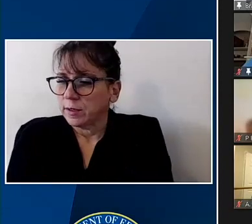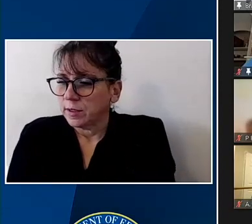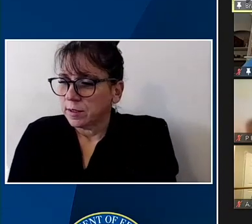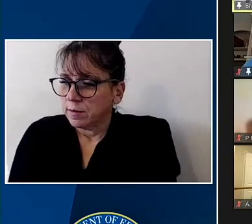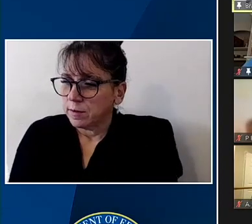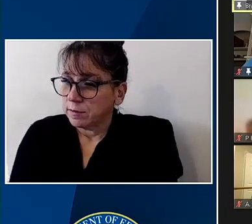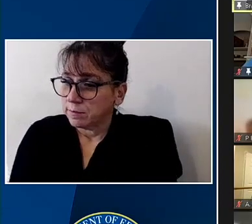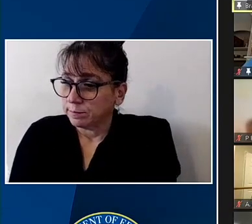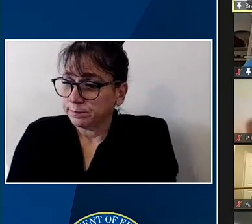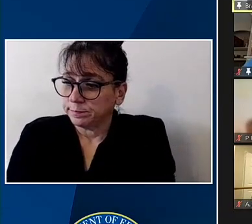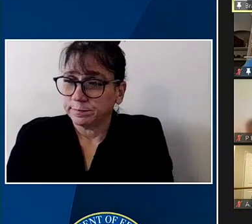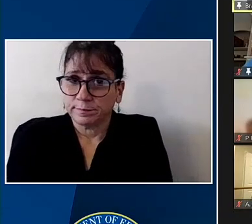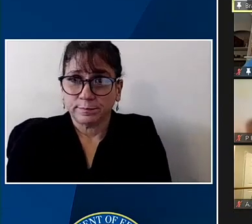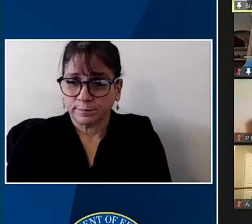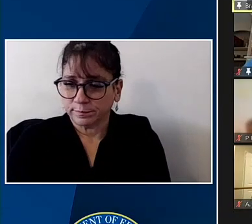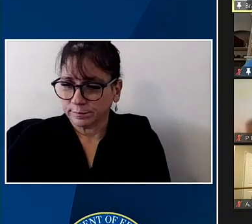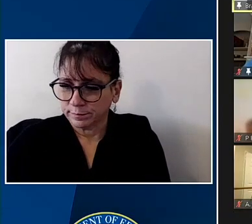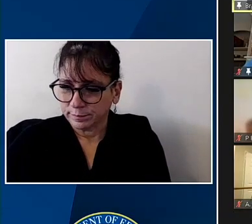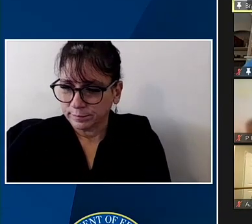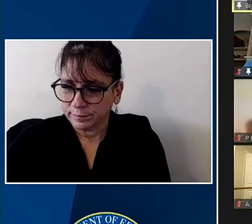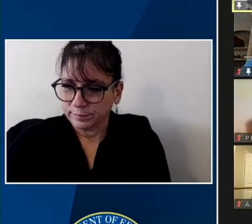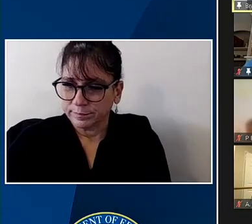can admit our next speaker.